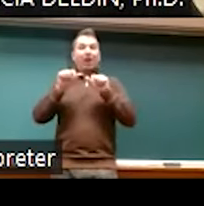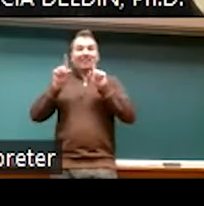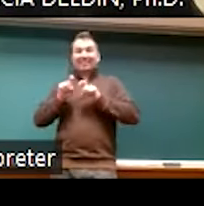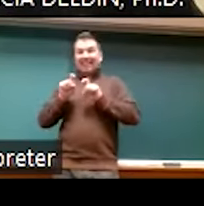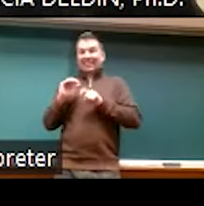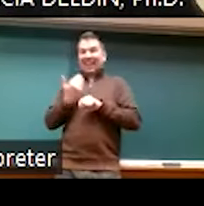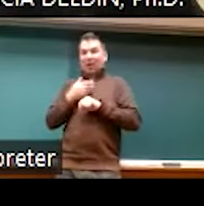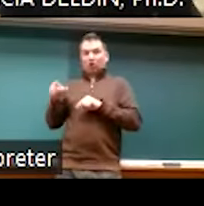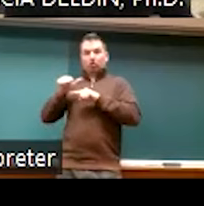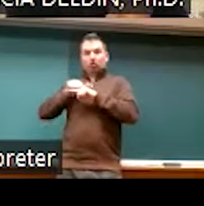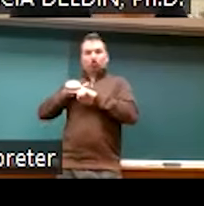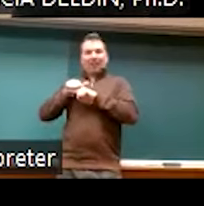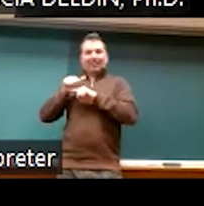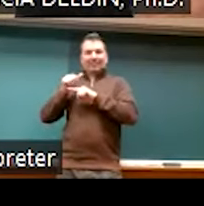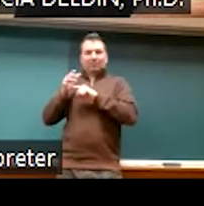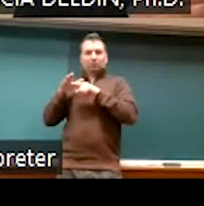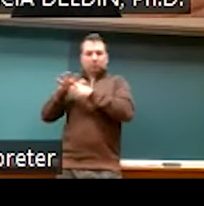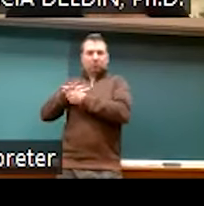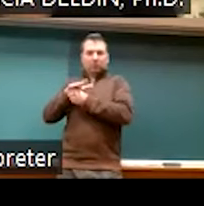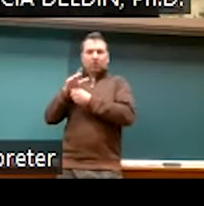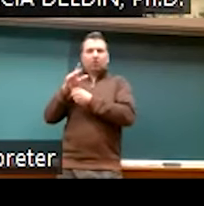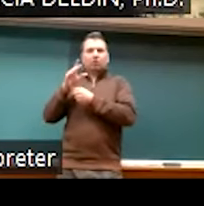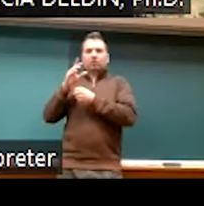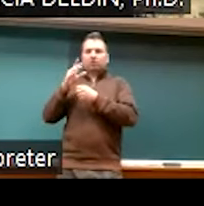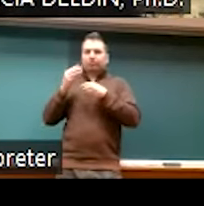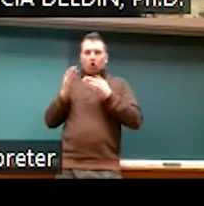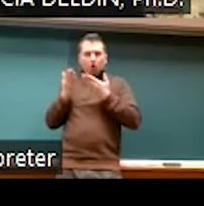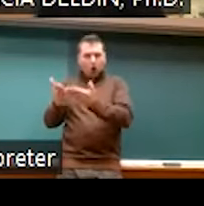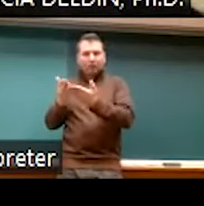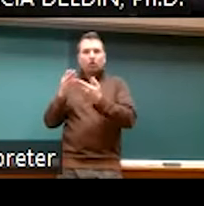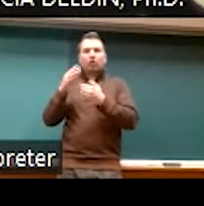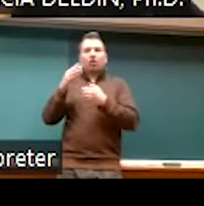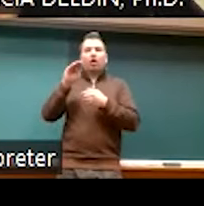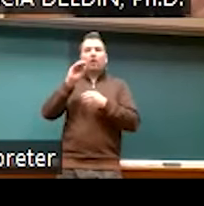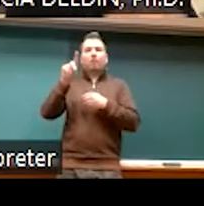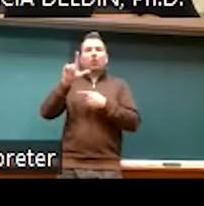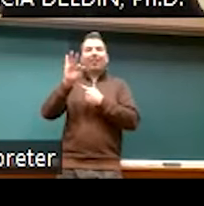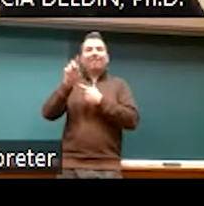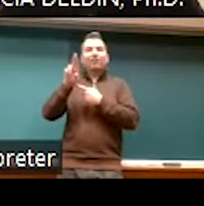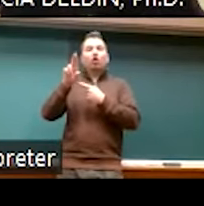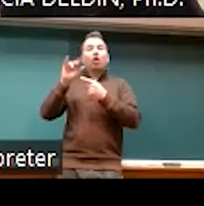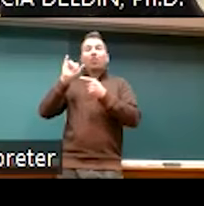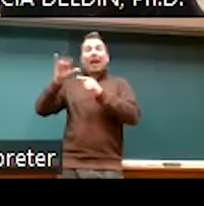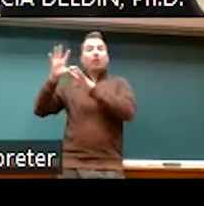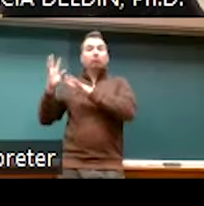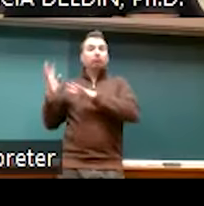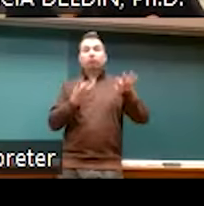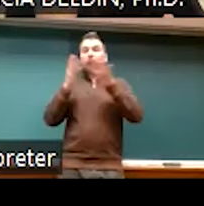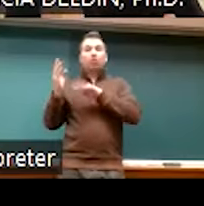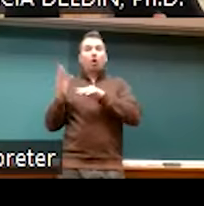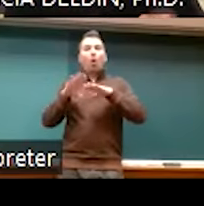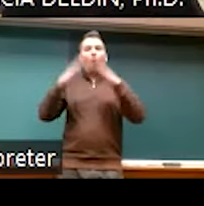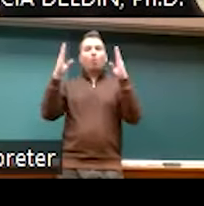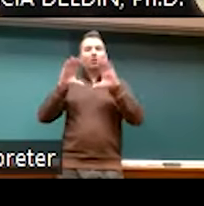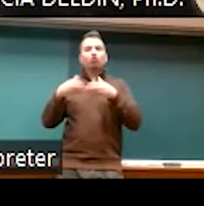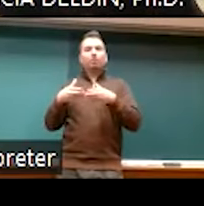training clinic. Instead of like everyone starts at meeting one and goes through meeting 15 together, what we call a closed group, we're gonna try an open group. I'm a